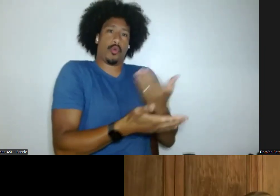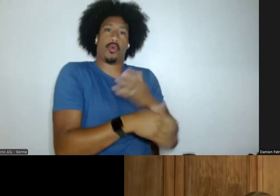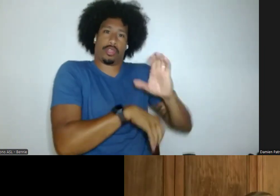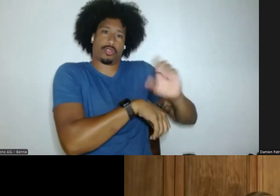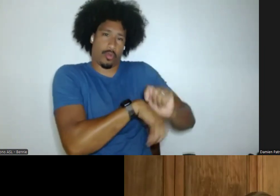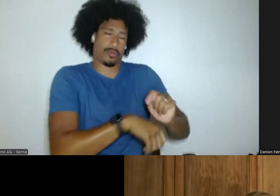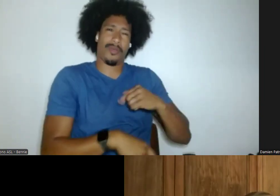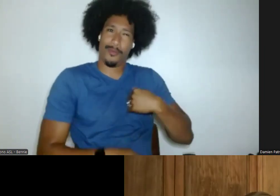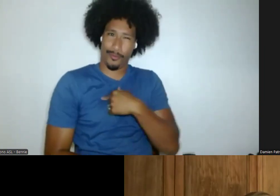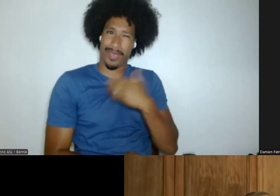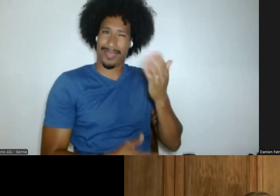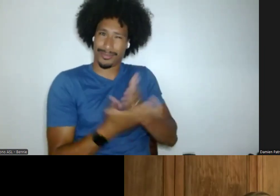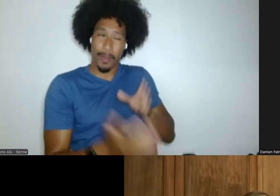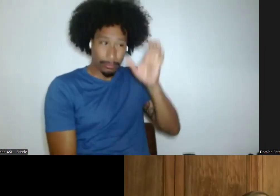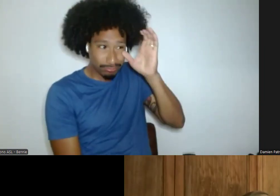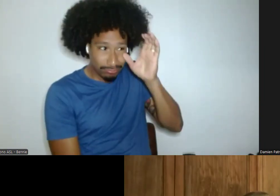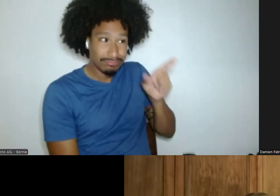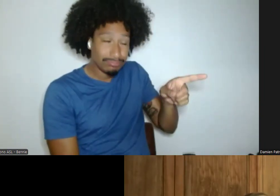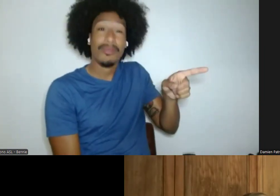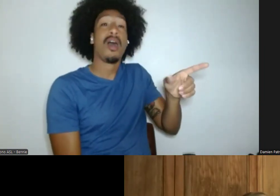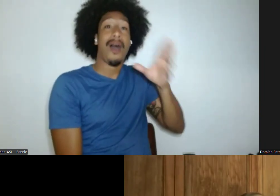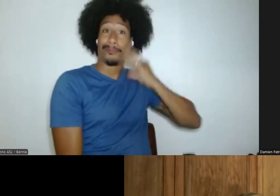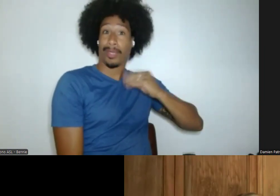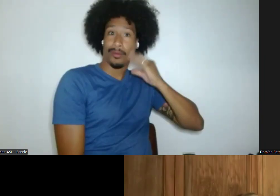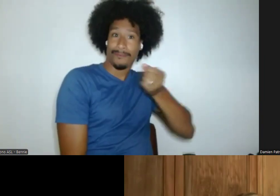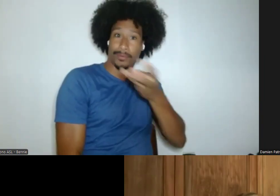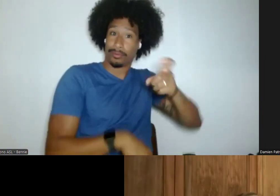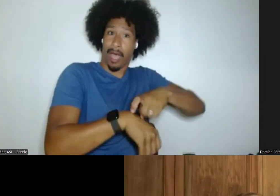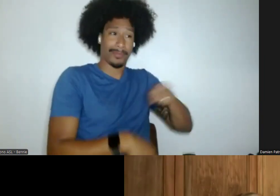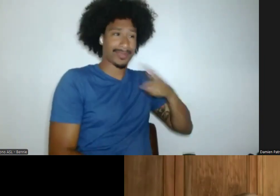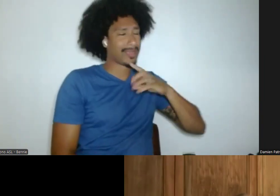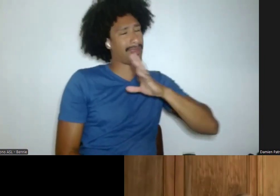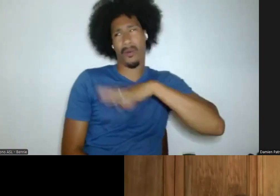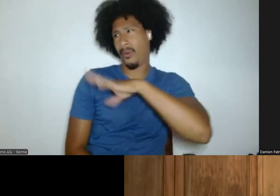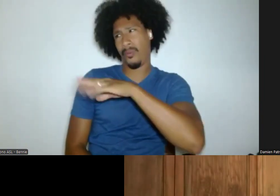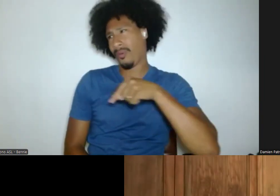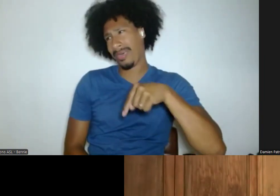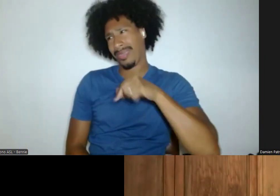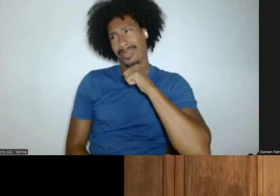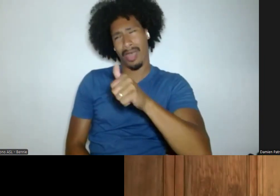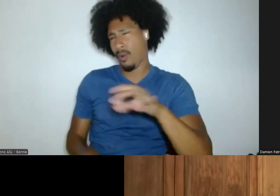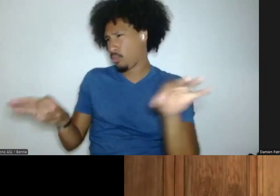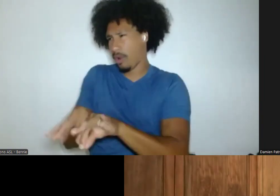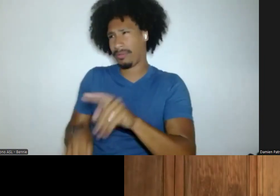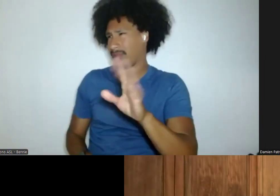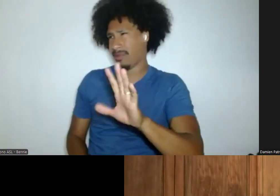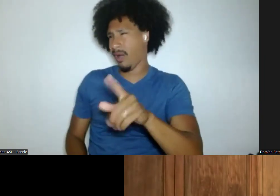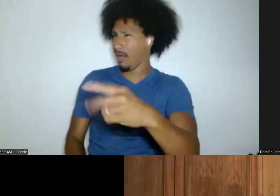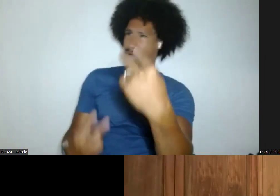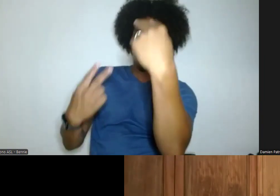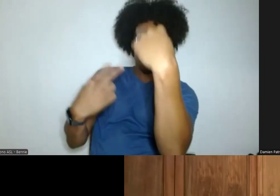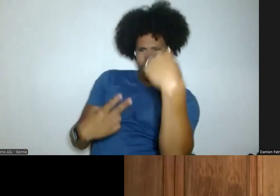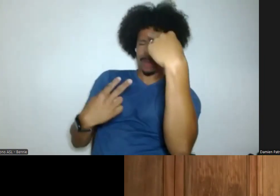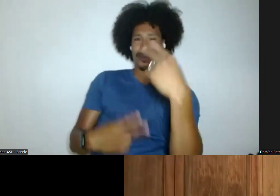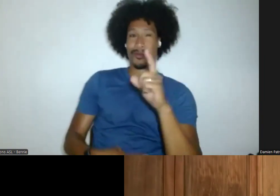the like people who had been in a few times, and they were like, "Oh no, this is not our work." It was just a